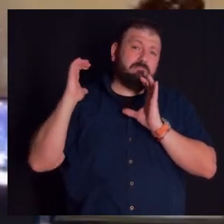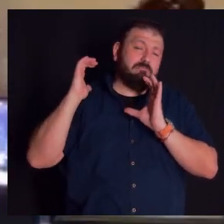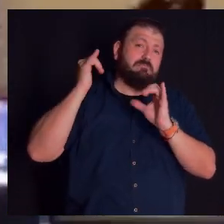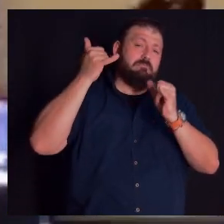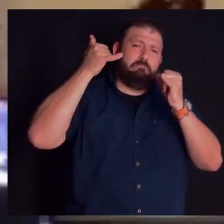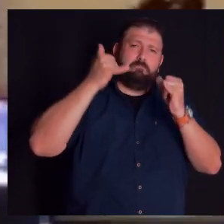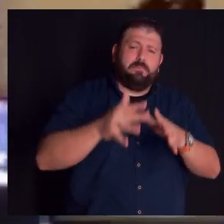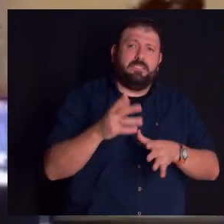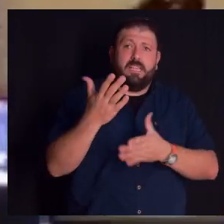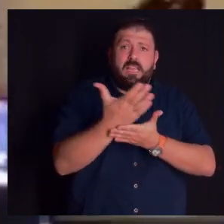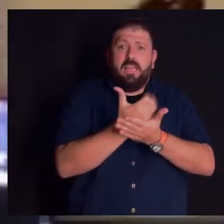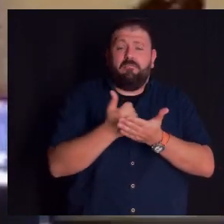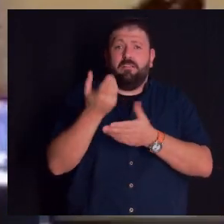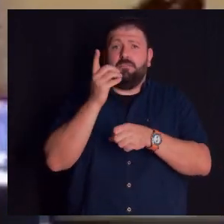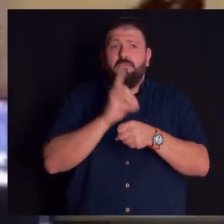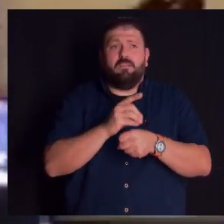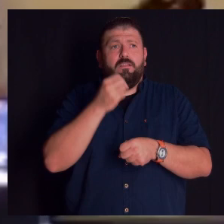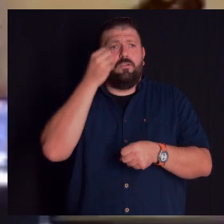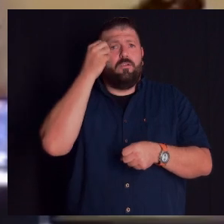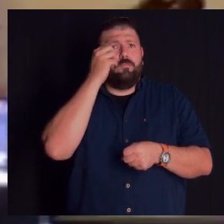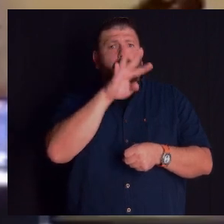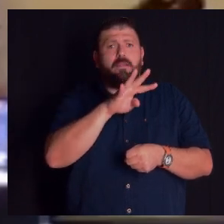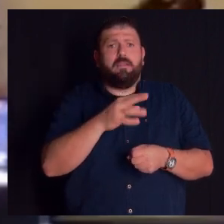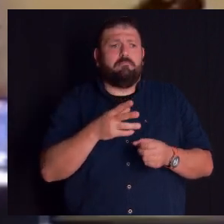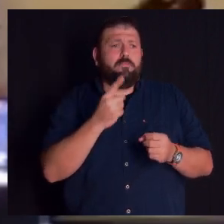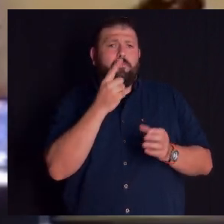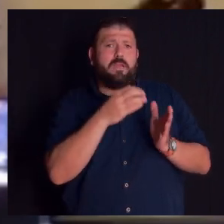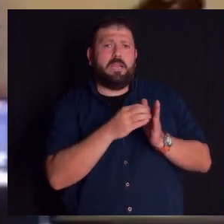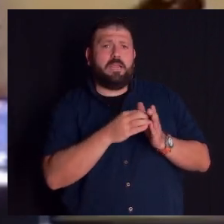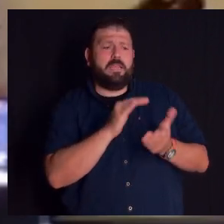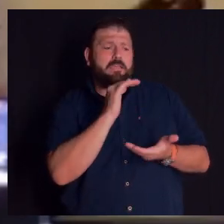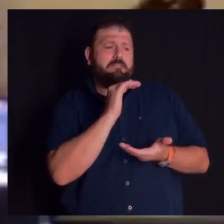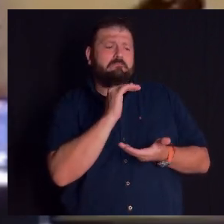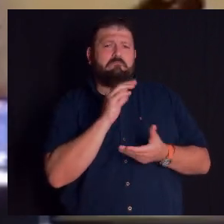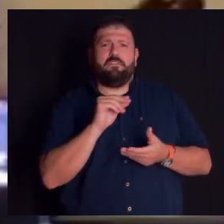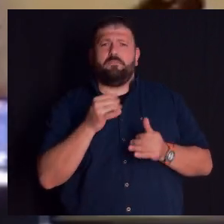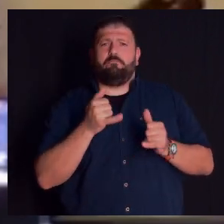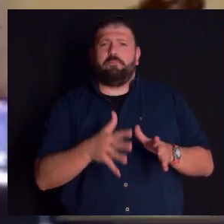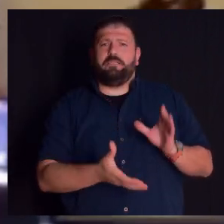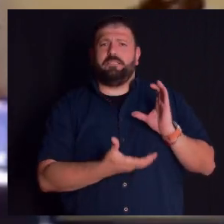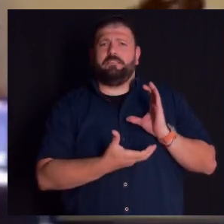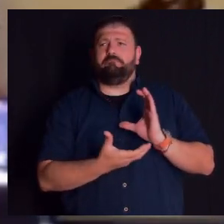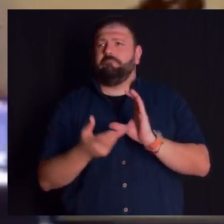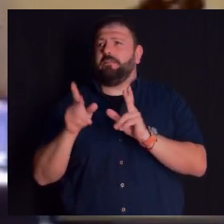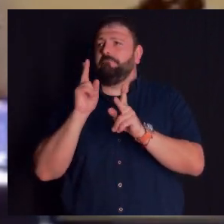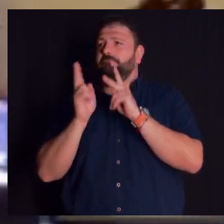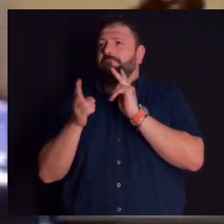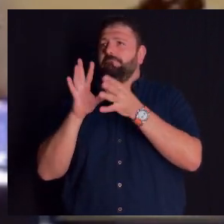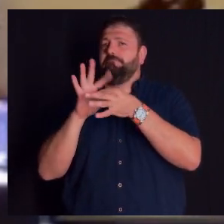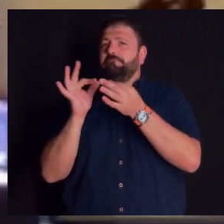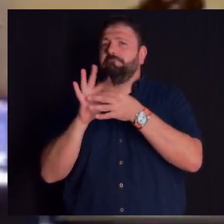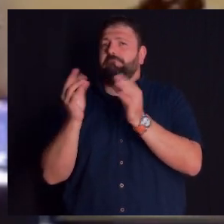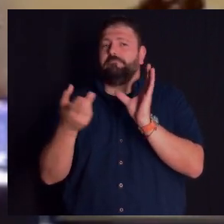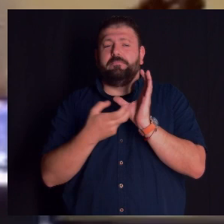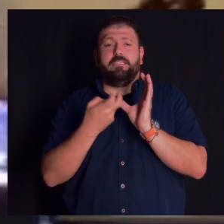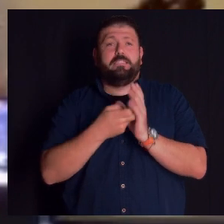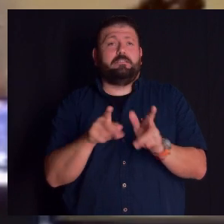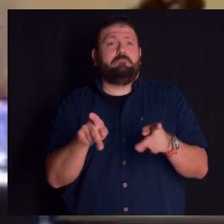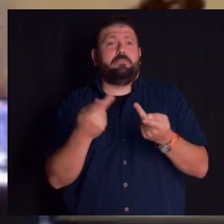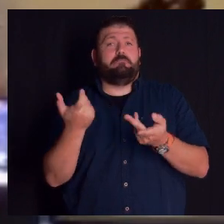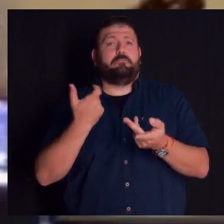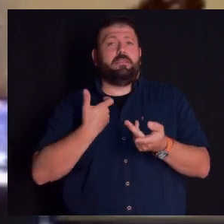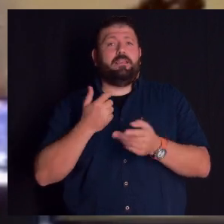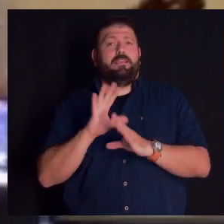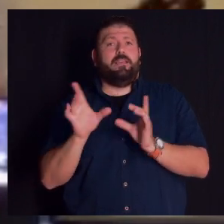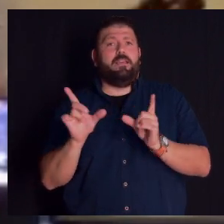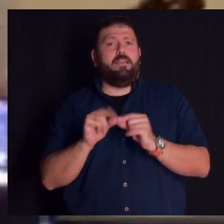make what I En was OmniLife making one no day. pesa nada la So cajita, nada a más single box is platicar, entrégame el nothing. You producto, go te talk, pagan, ¿no? Y eso you fue lo get que a the mí